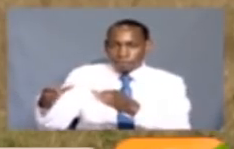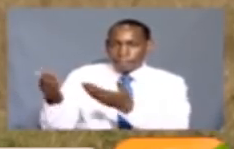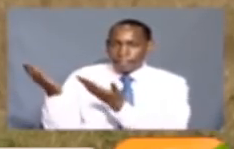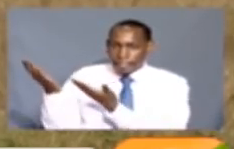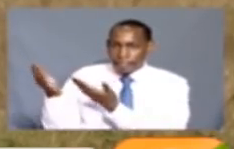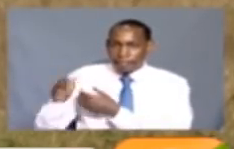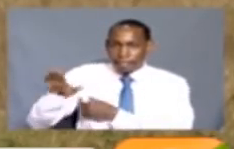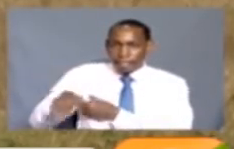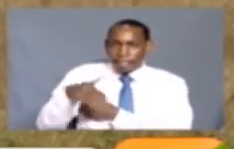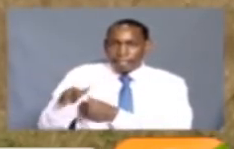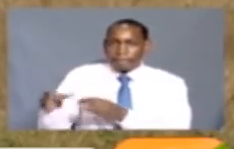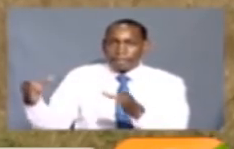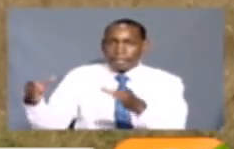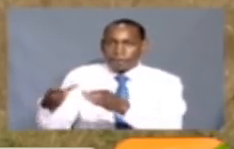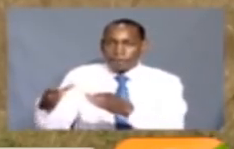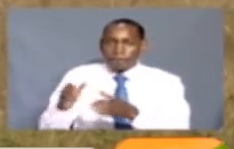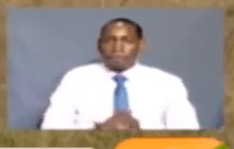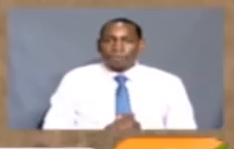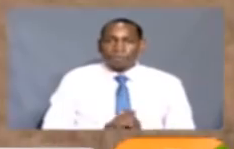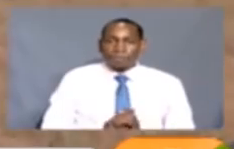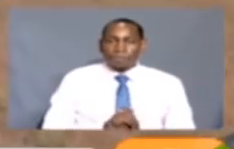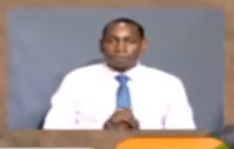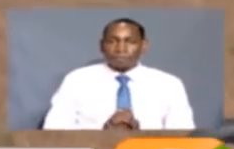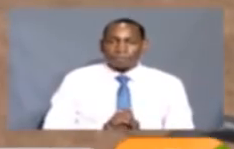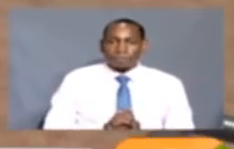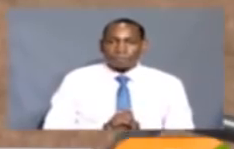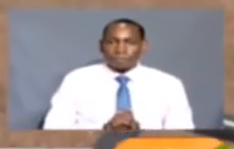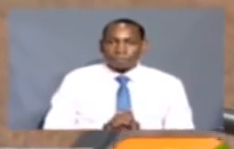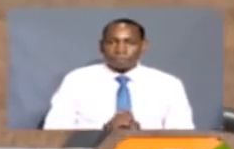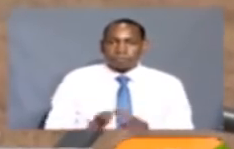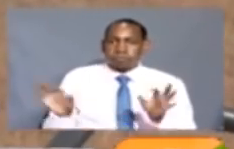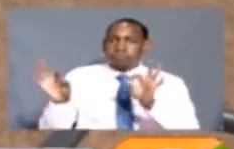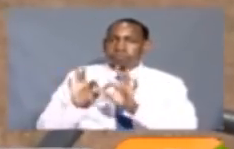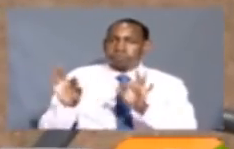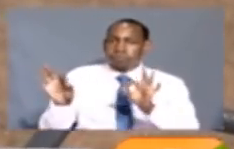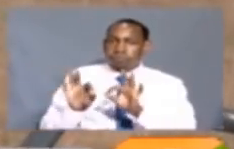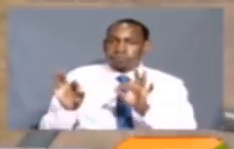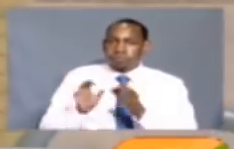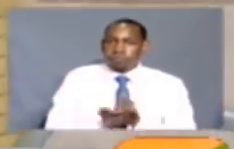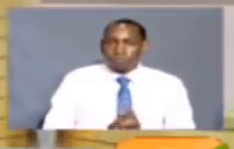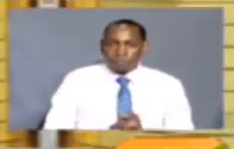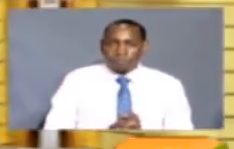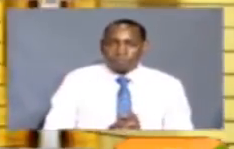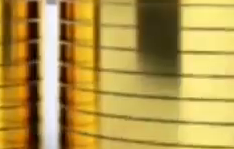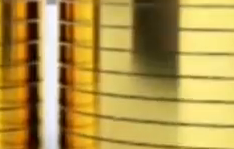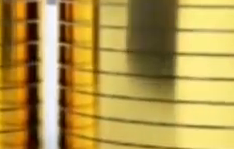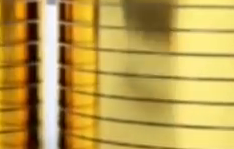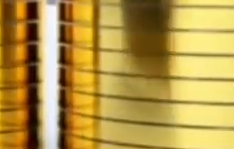Look at the baby. Oh.